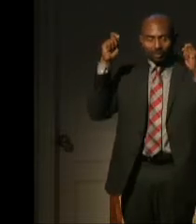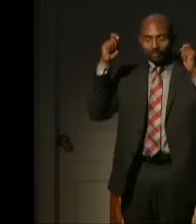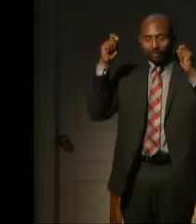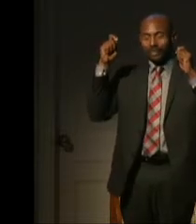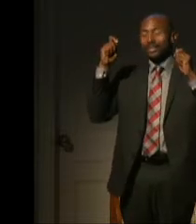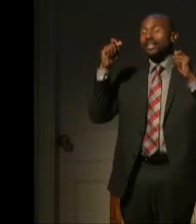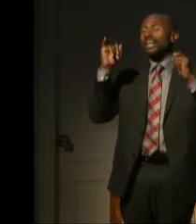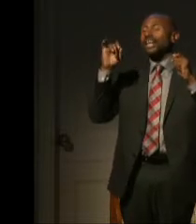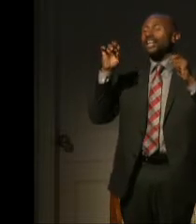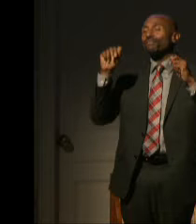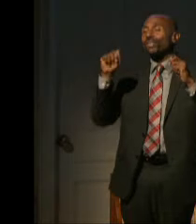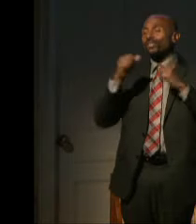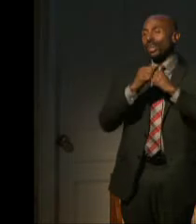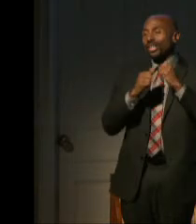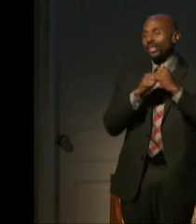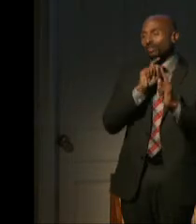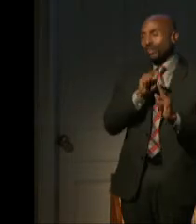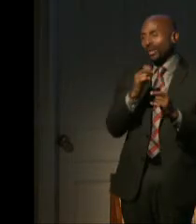where the data comes out.